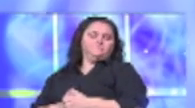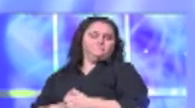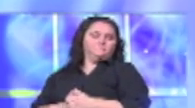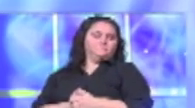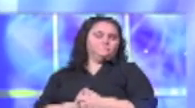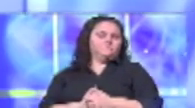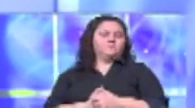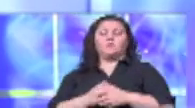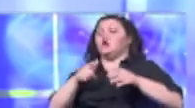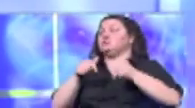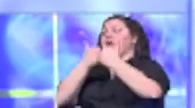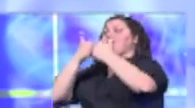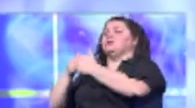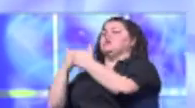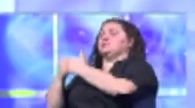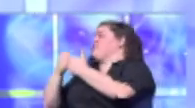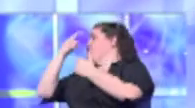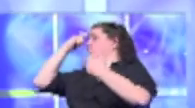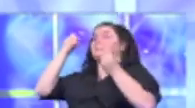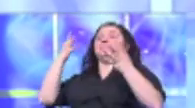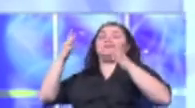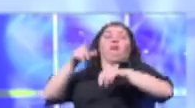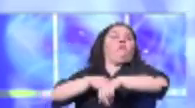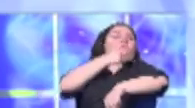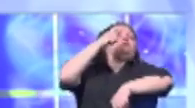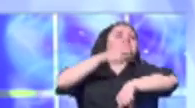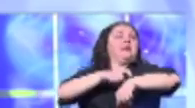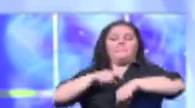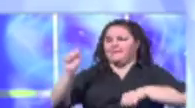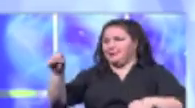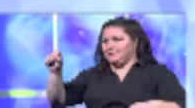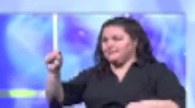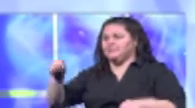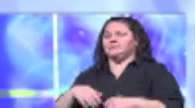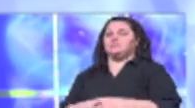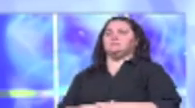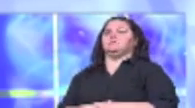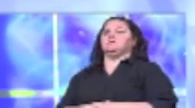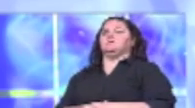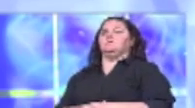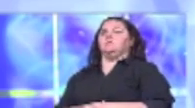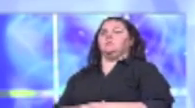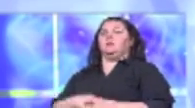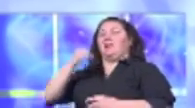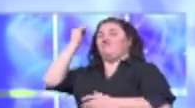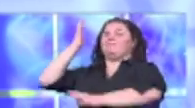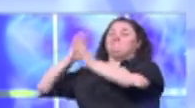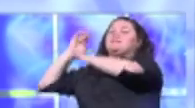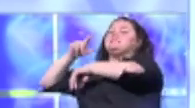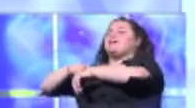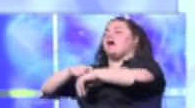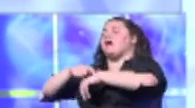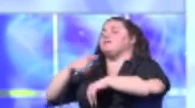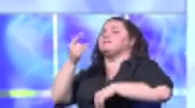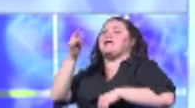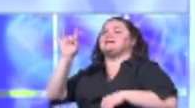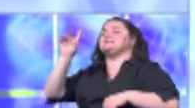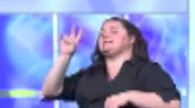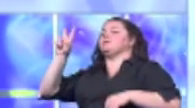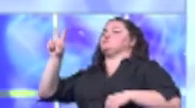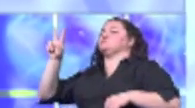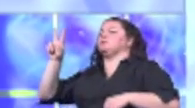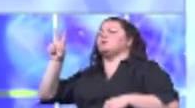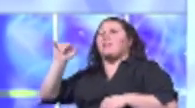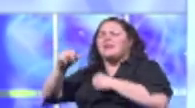The battles have continued for a long time. We go back in time, and you know, let's go back, 1872.